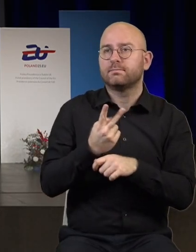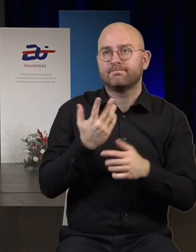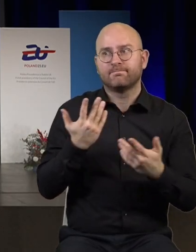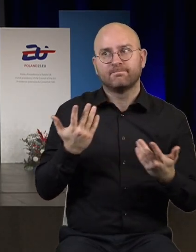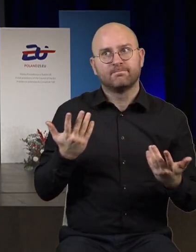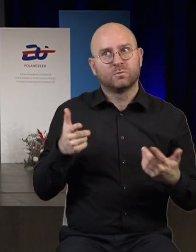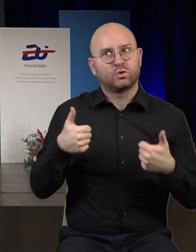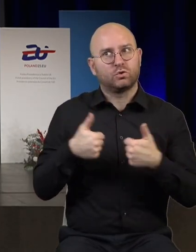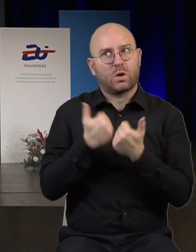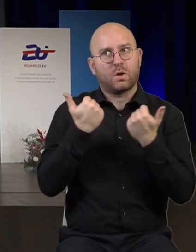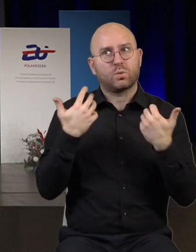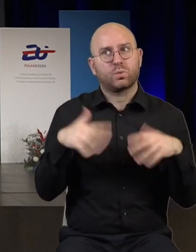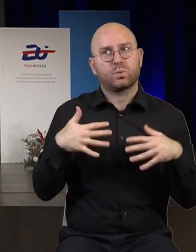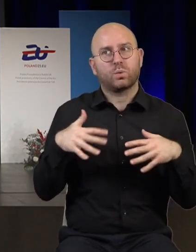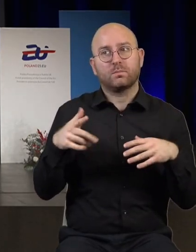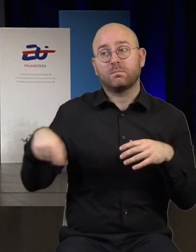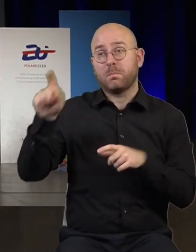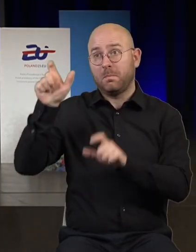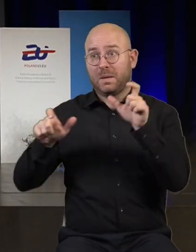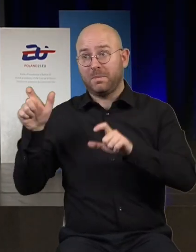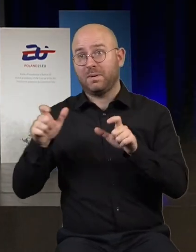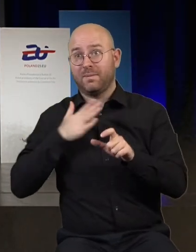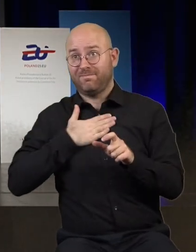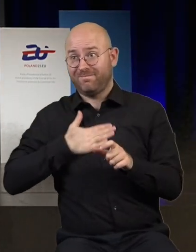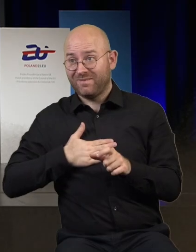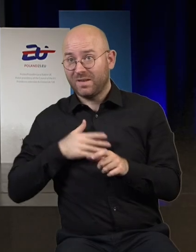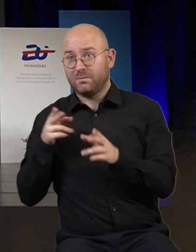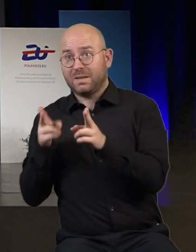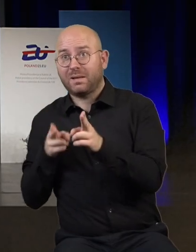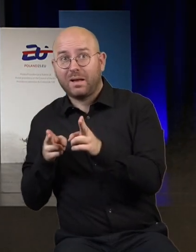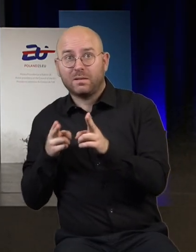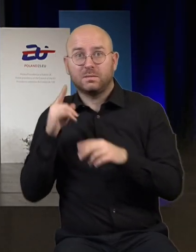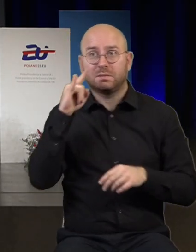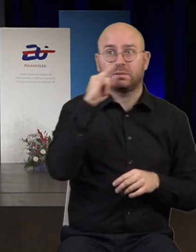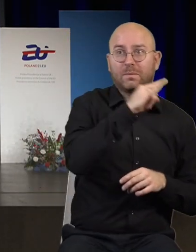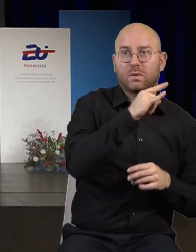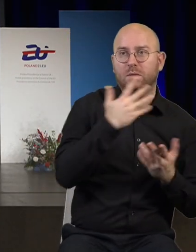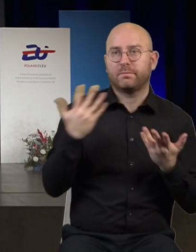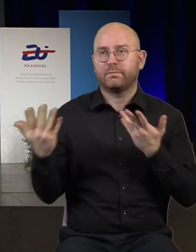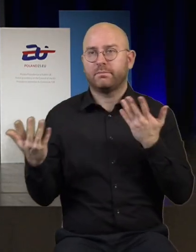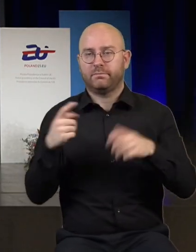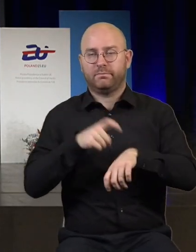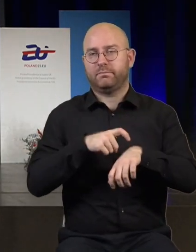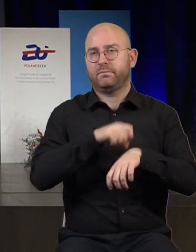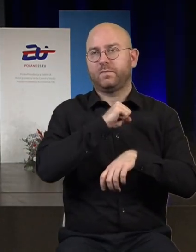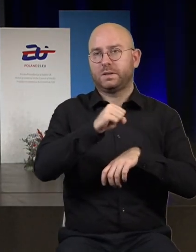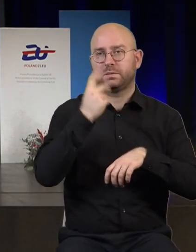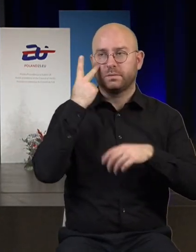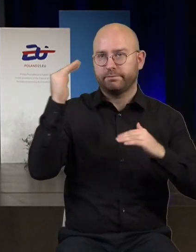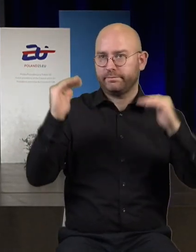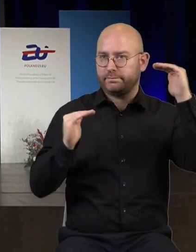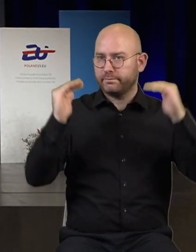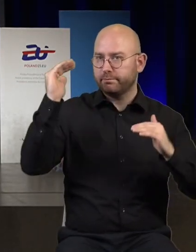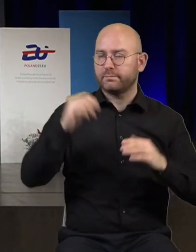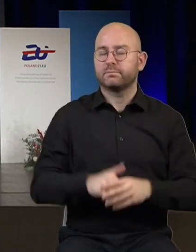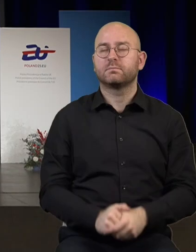discussion, I would like to start with the question to Oksana, because you have